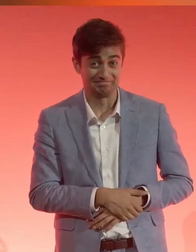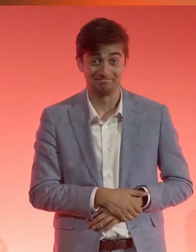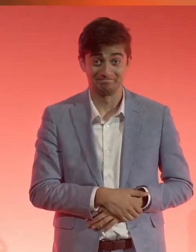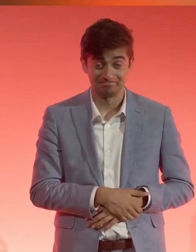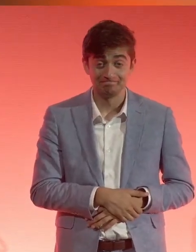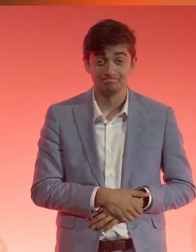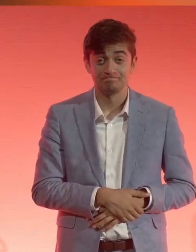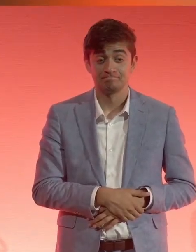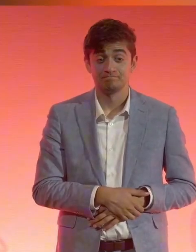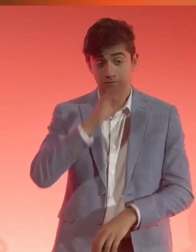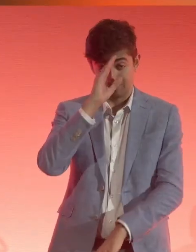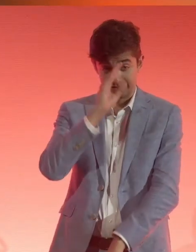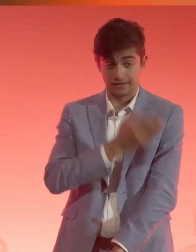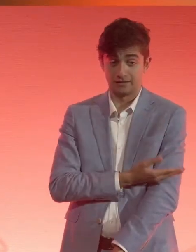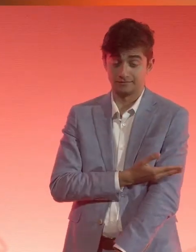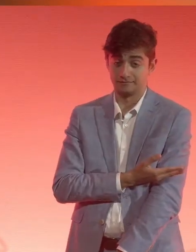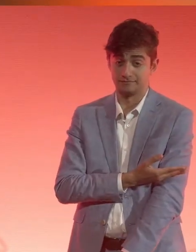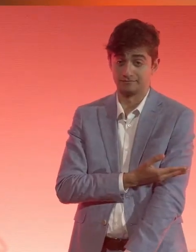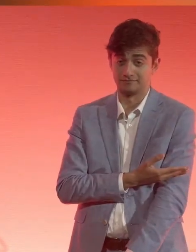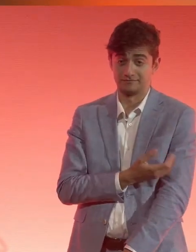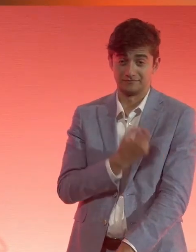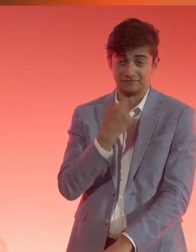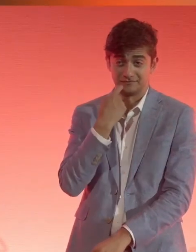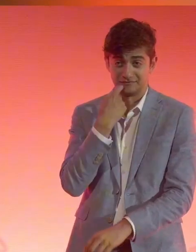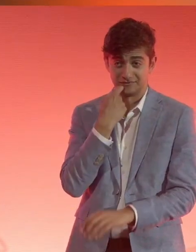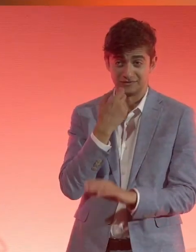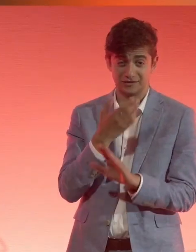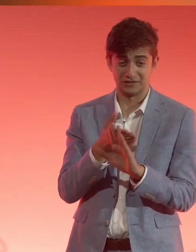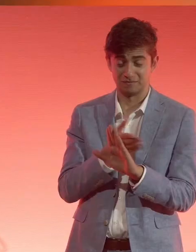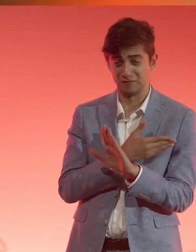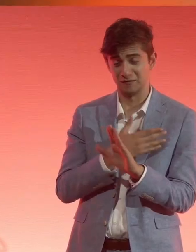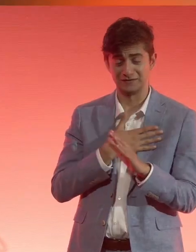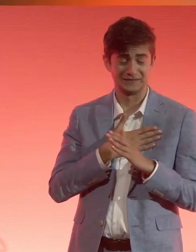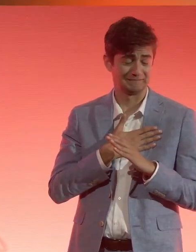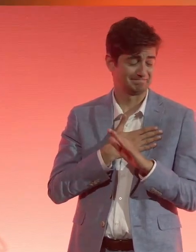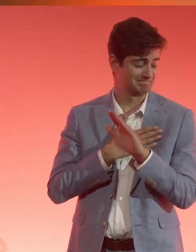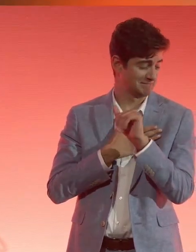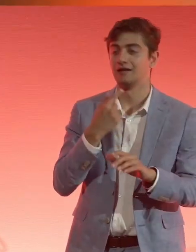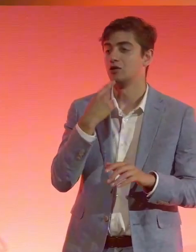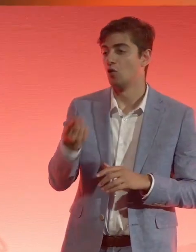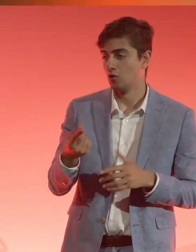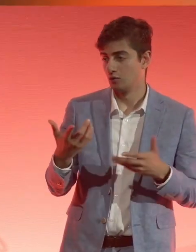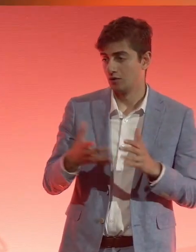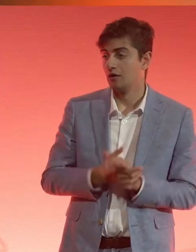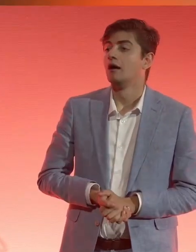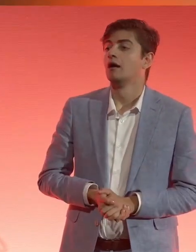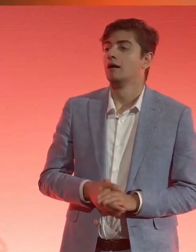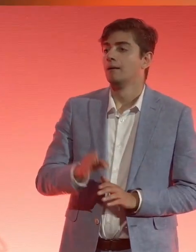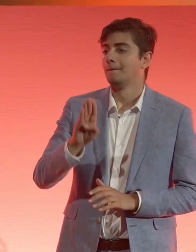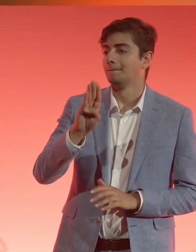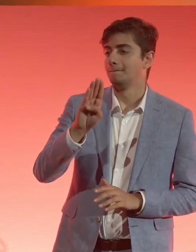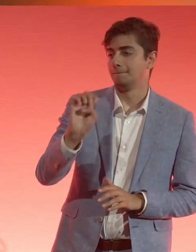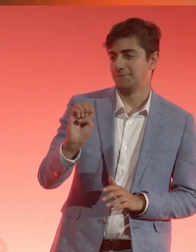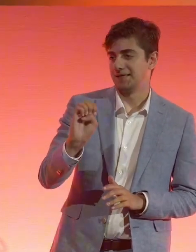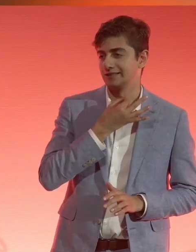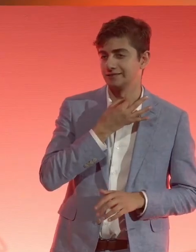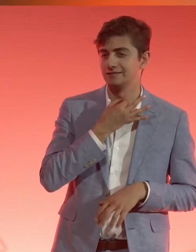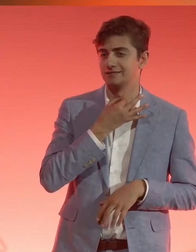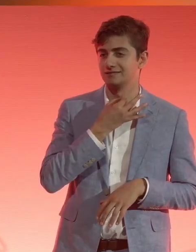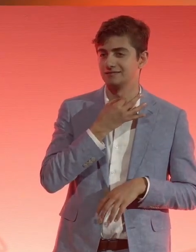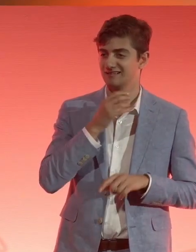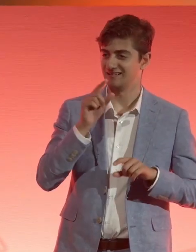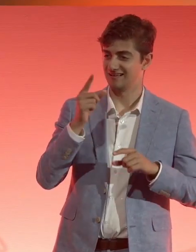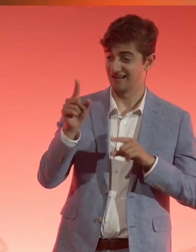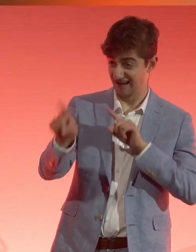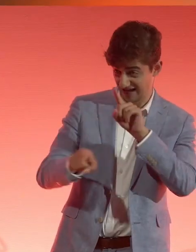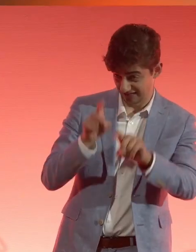what I told our son moments before that tough goodbye on college campus. Be curious. Ask a lot of questions.